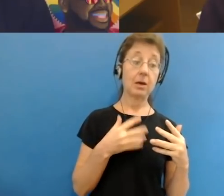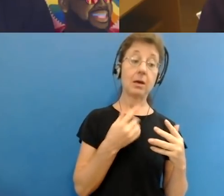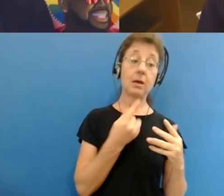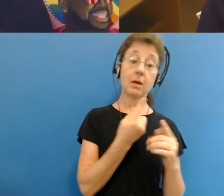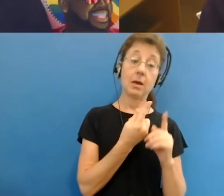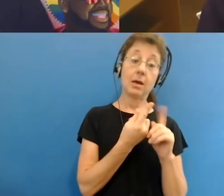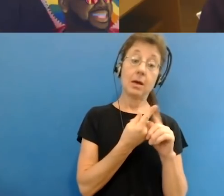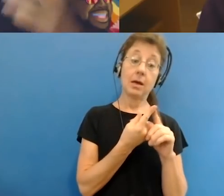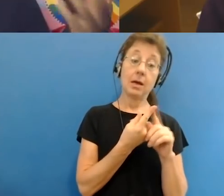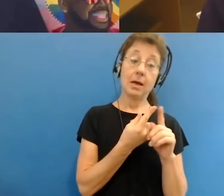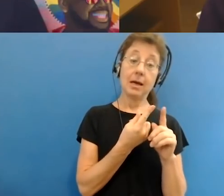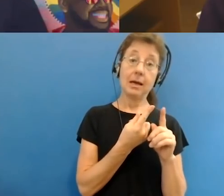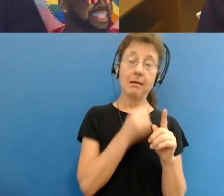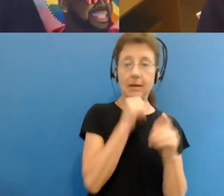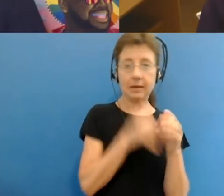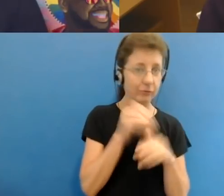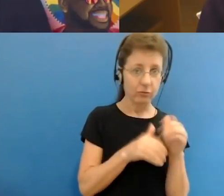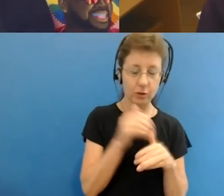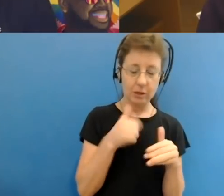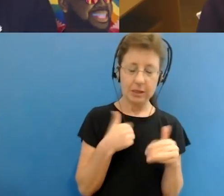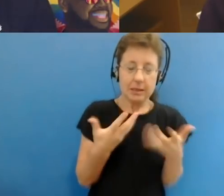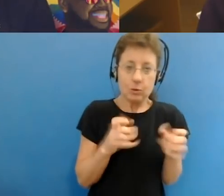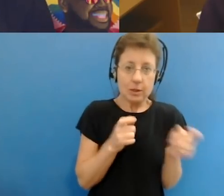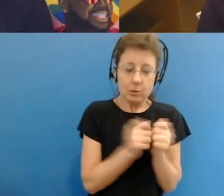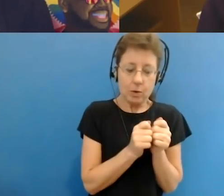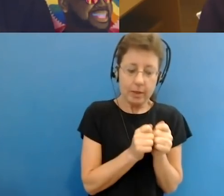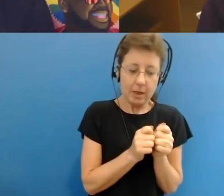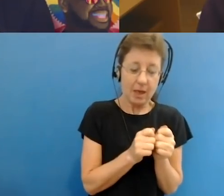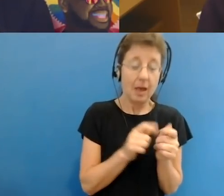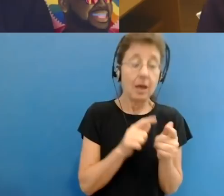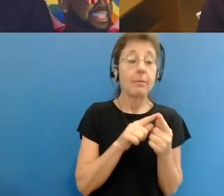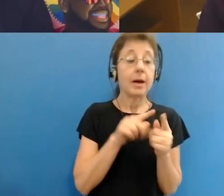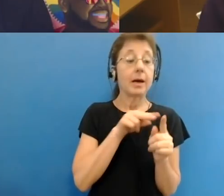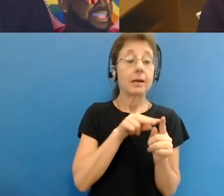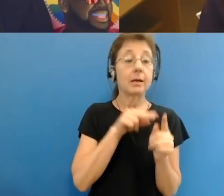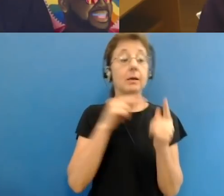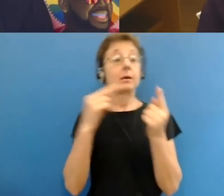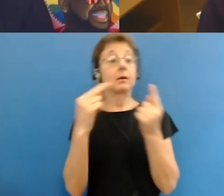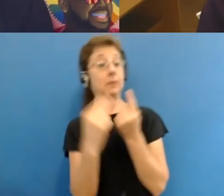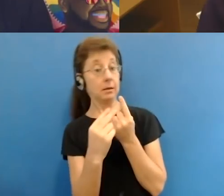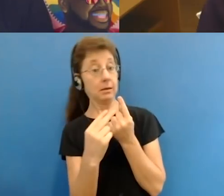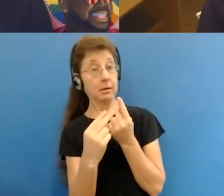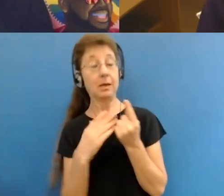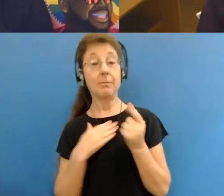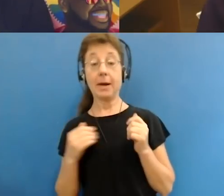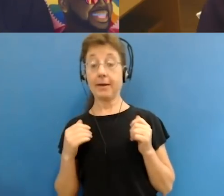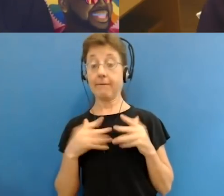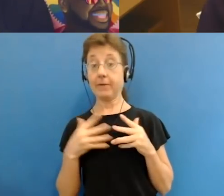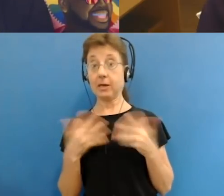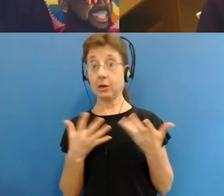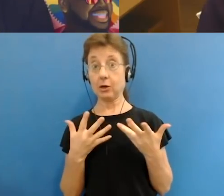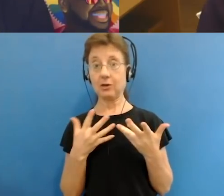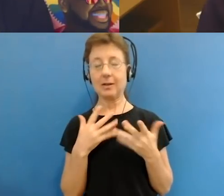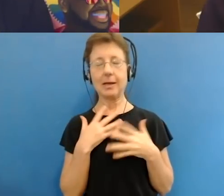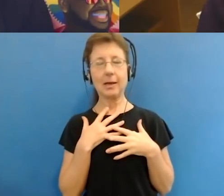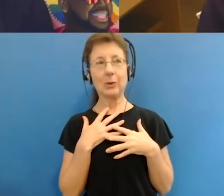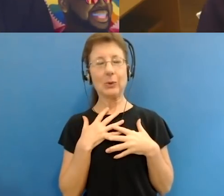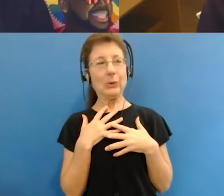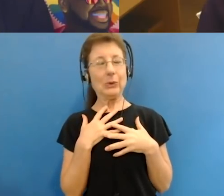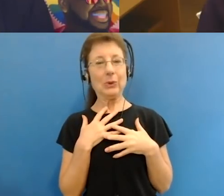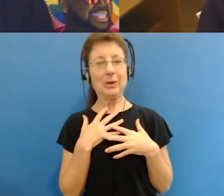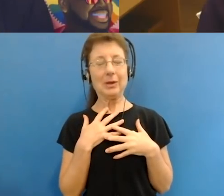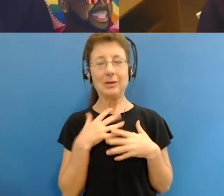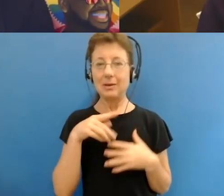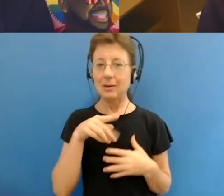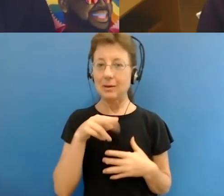it. But on the other hand, my fear is so precious to me. There's a preciousness to it, you know, because in